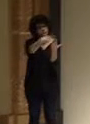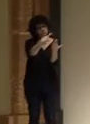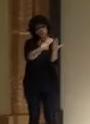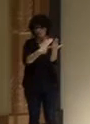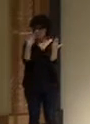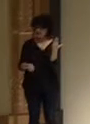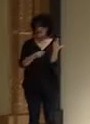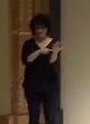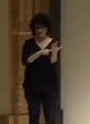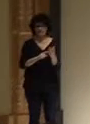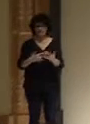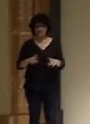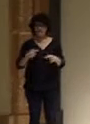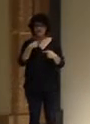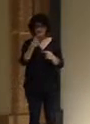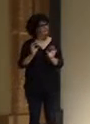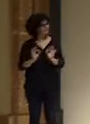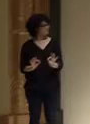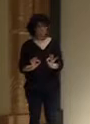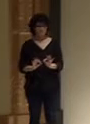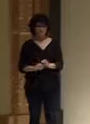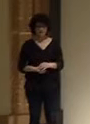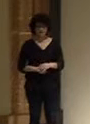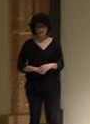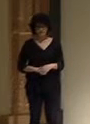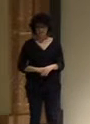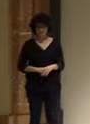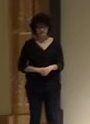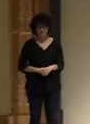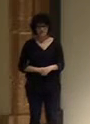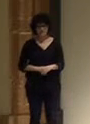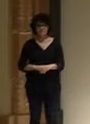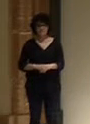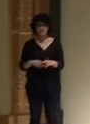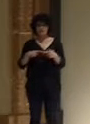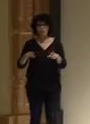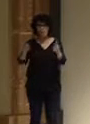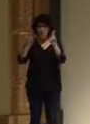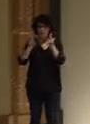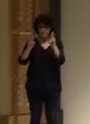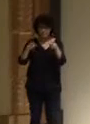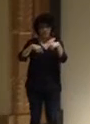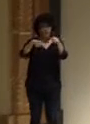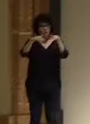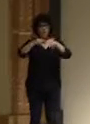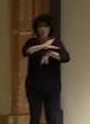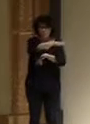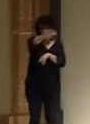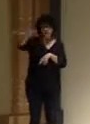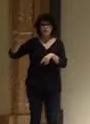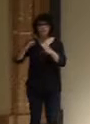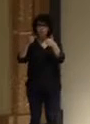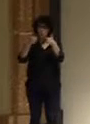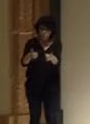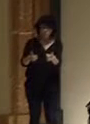That's it for now. What rests is to wish you all a wonderful, inspiring,